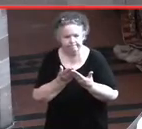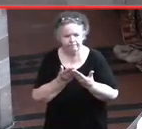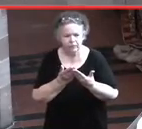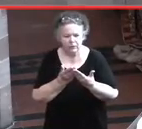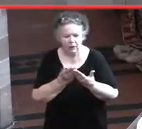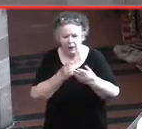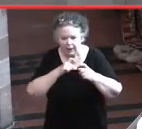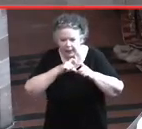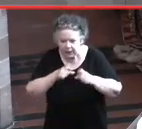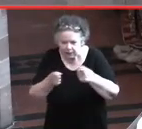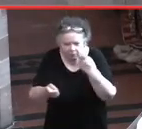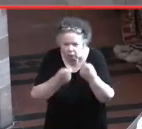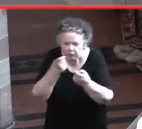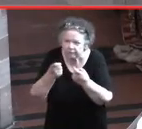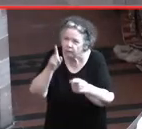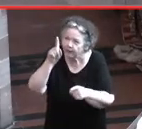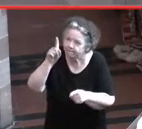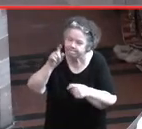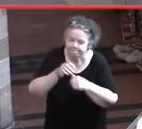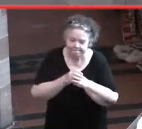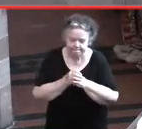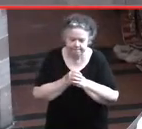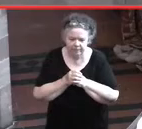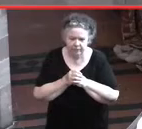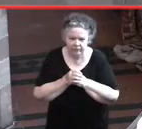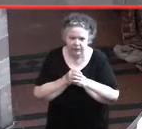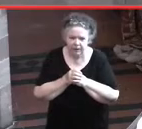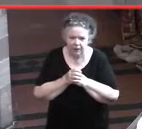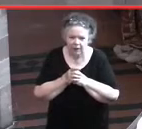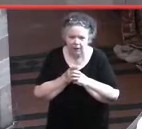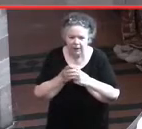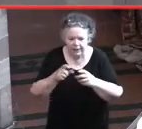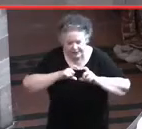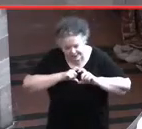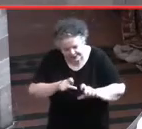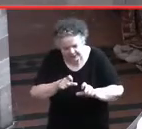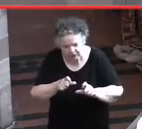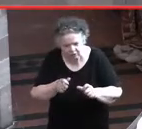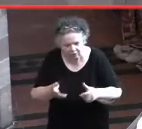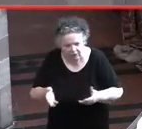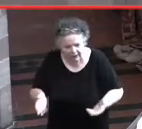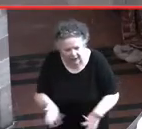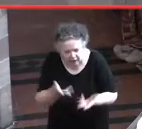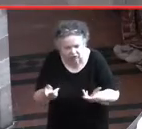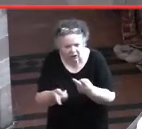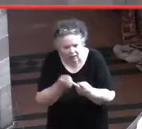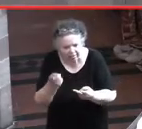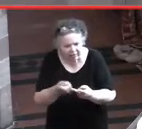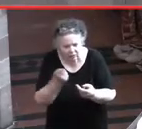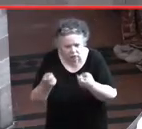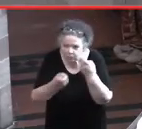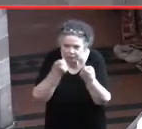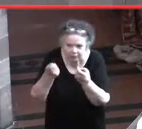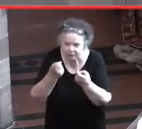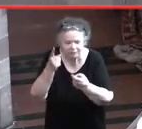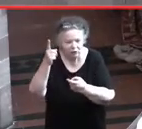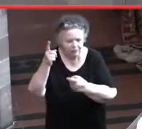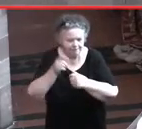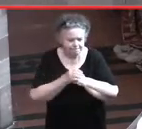Keep looking for God. Keep encouraging others in this endeavor.